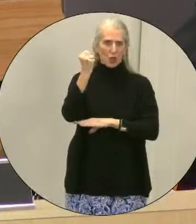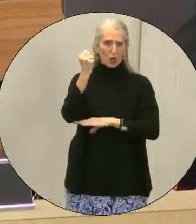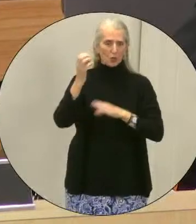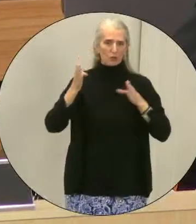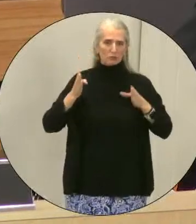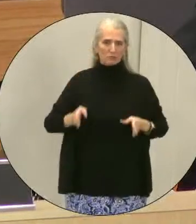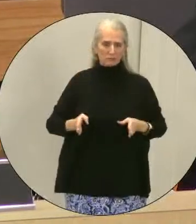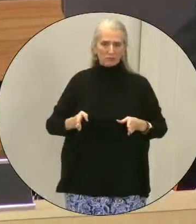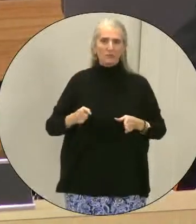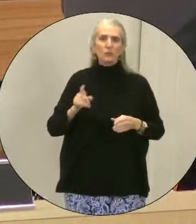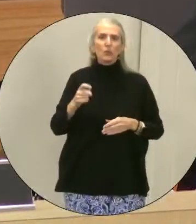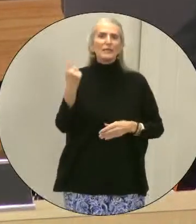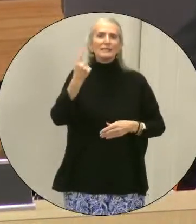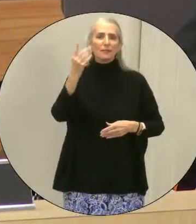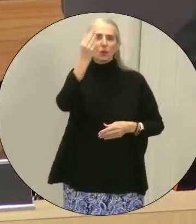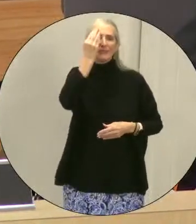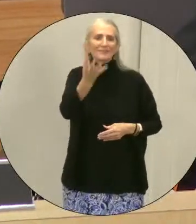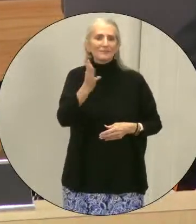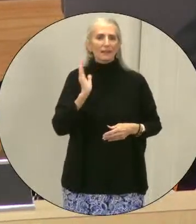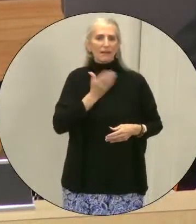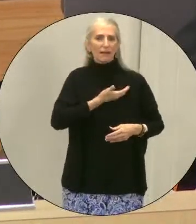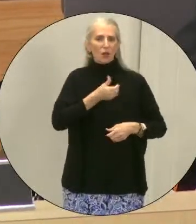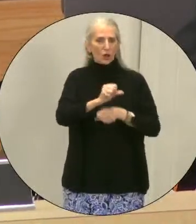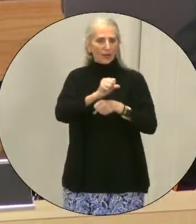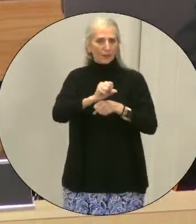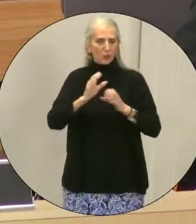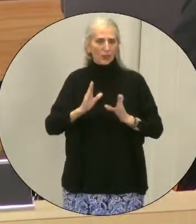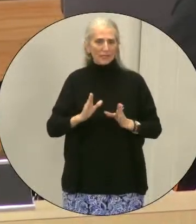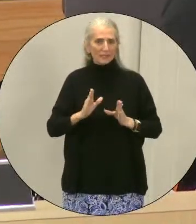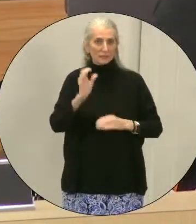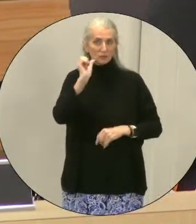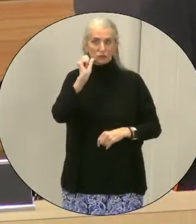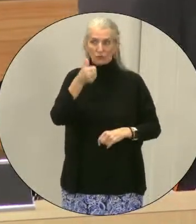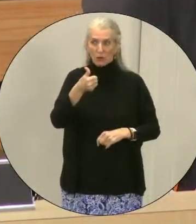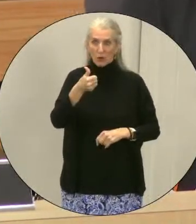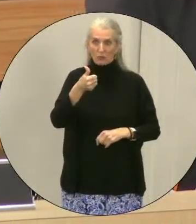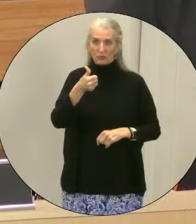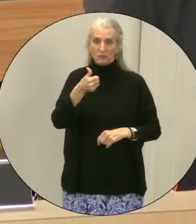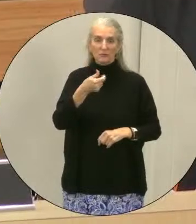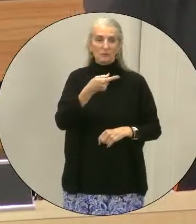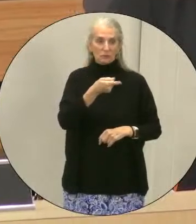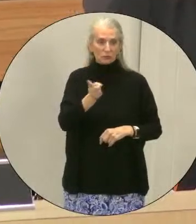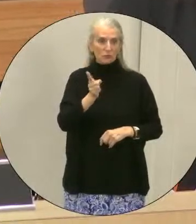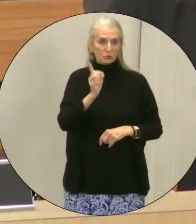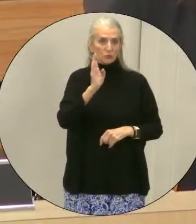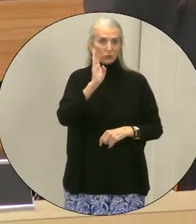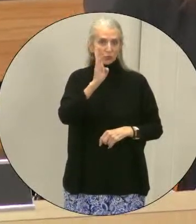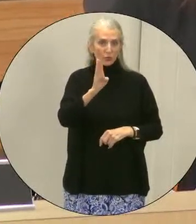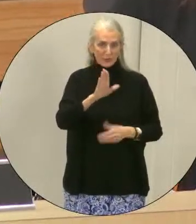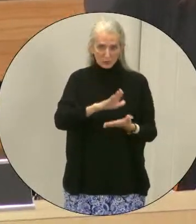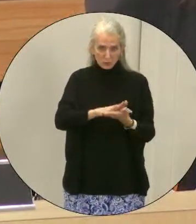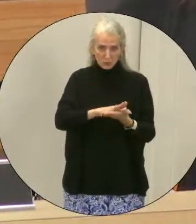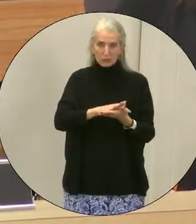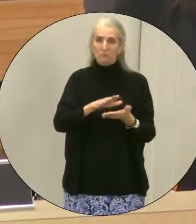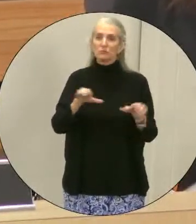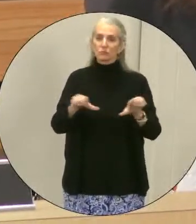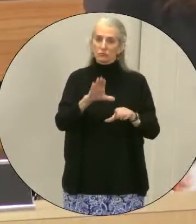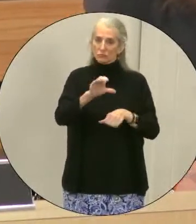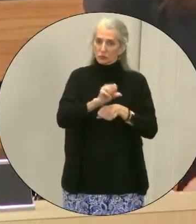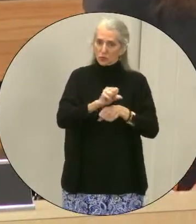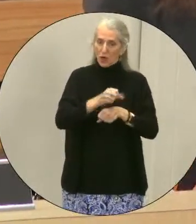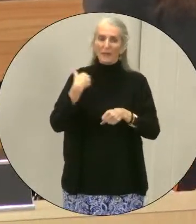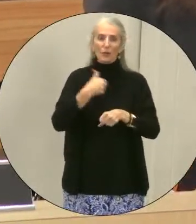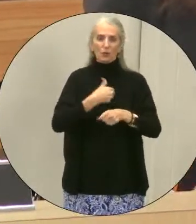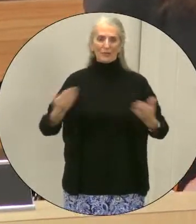We need someone who's going to tell our employees, tomorrow you'll be at school, you're going to do your job, and we're going to be here to support